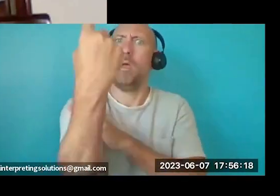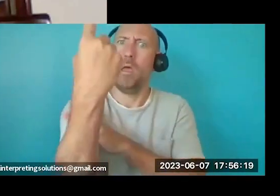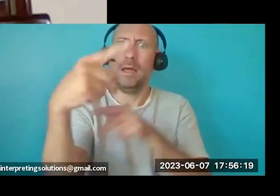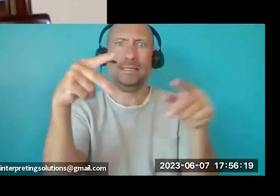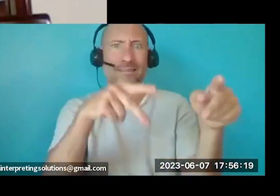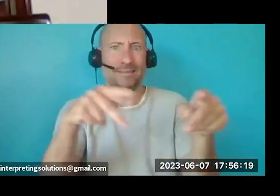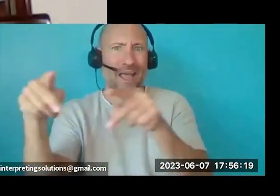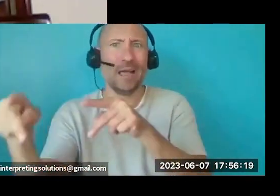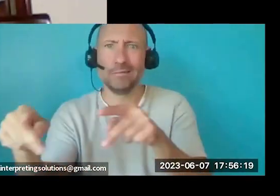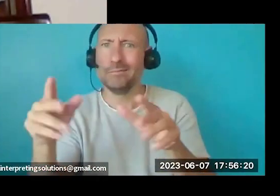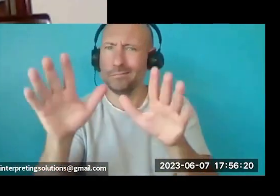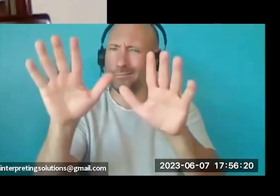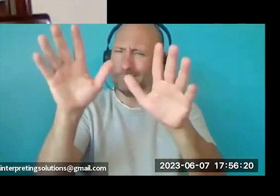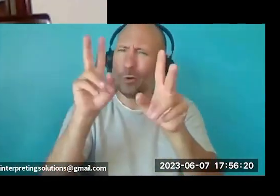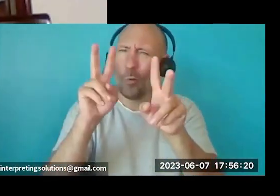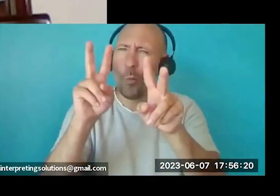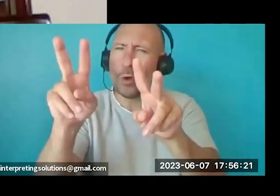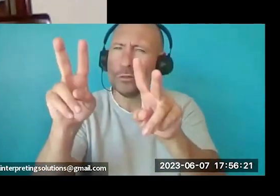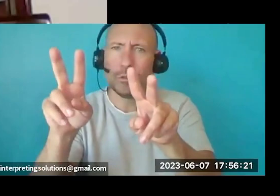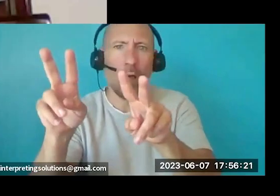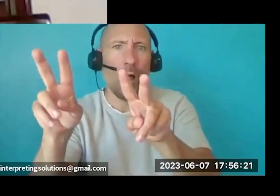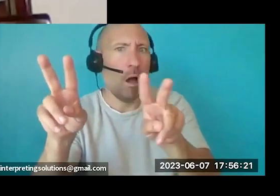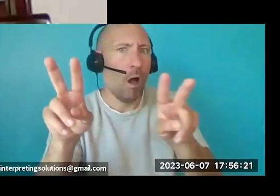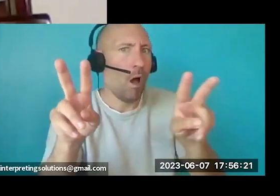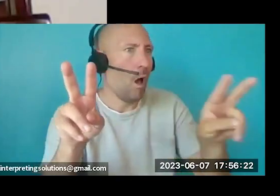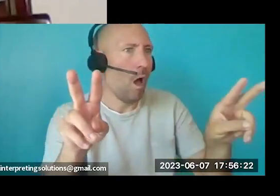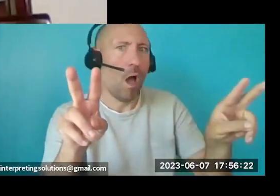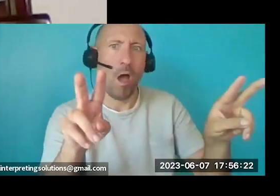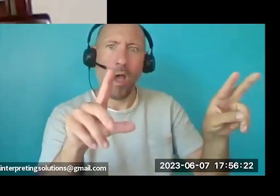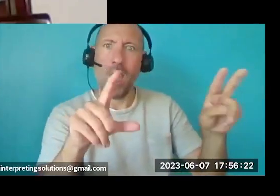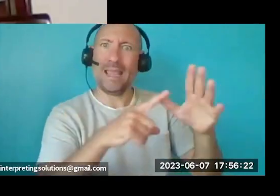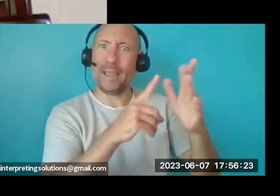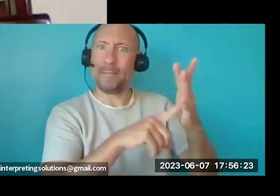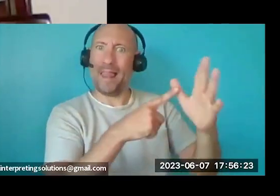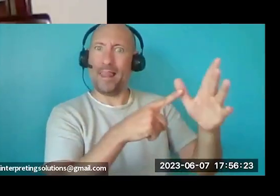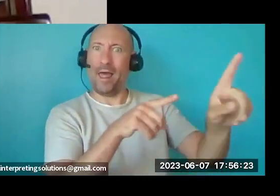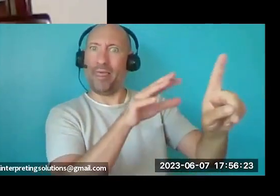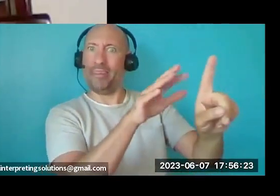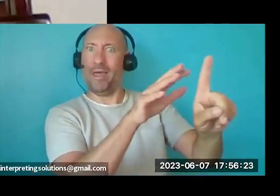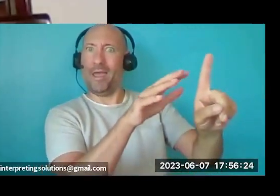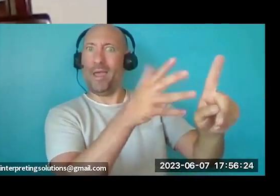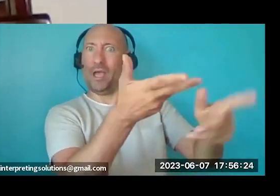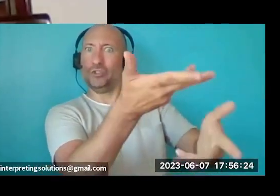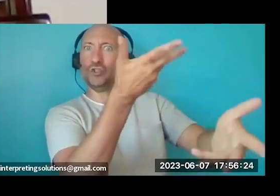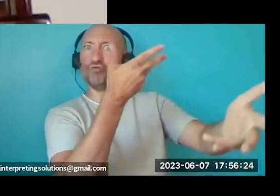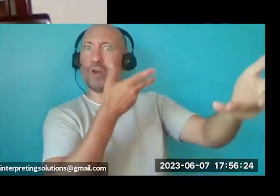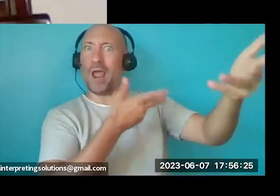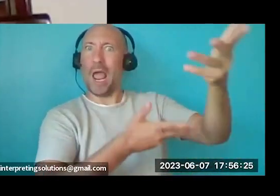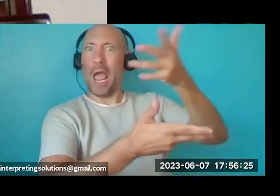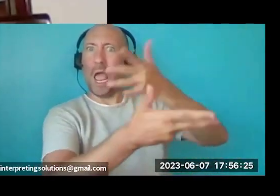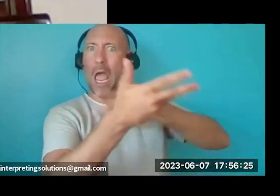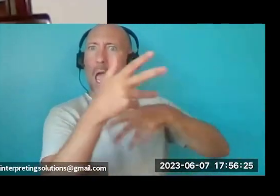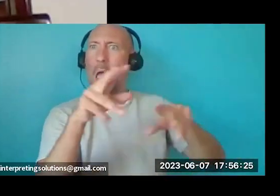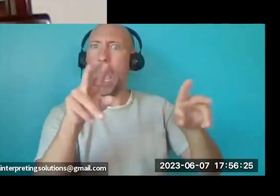when dancing, to the same thing, but enhanced by the description,